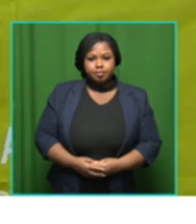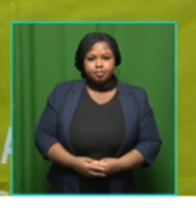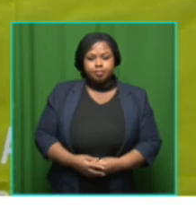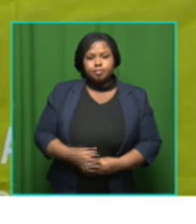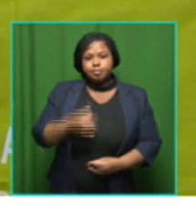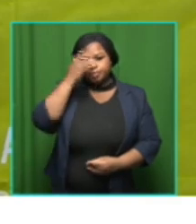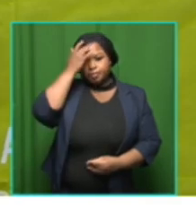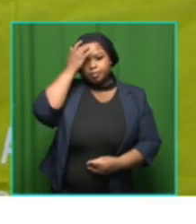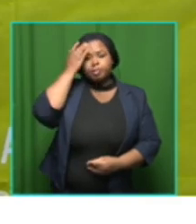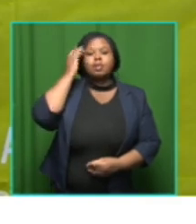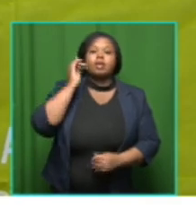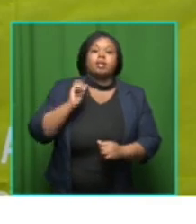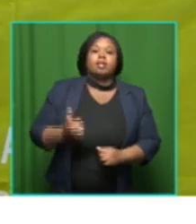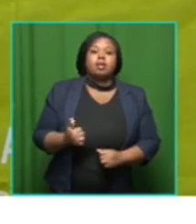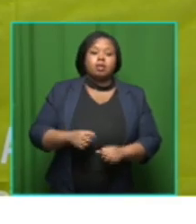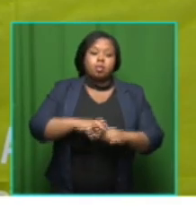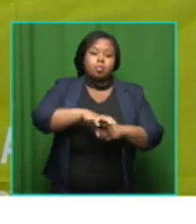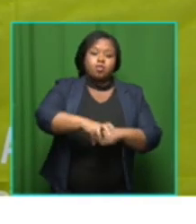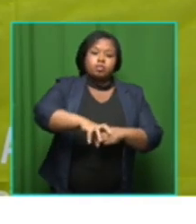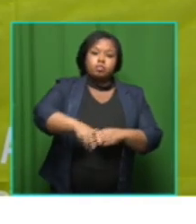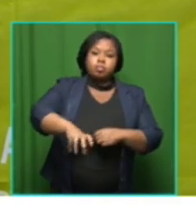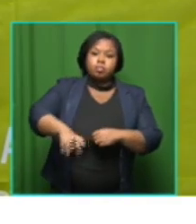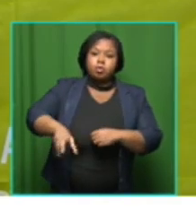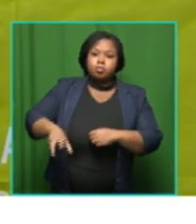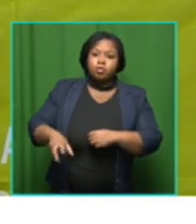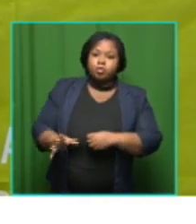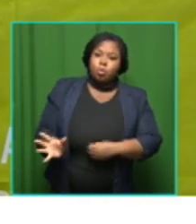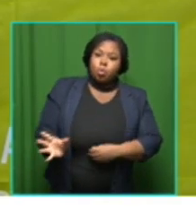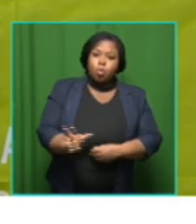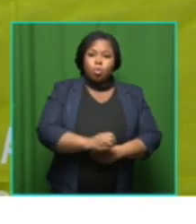So every province now must identify